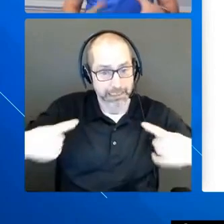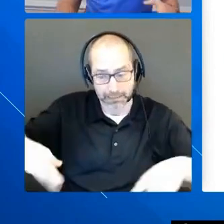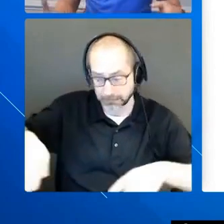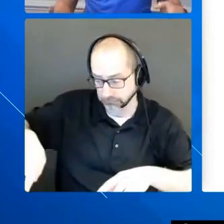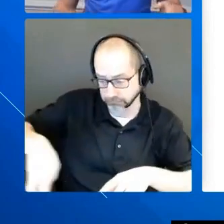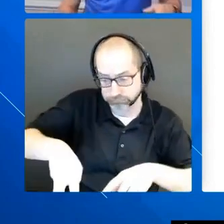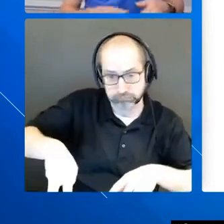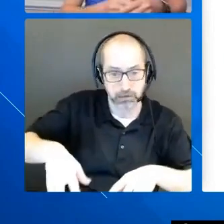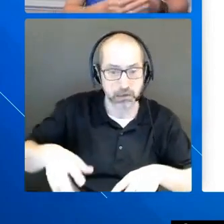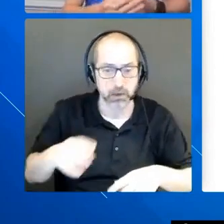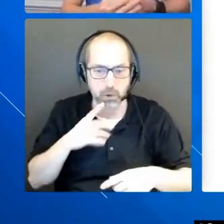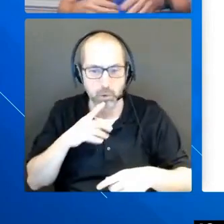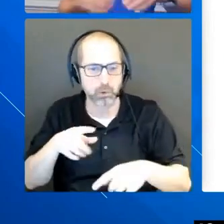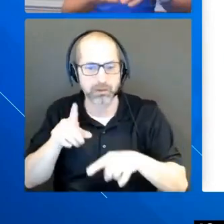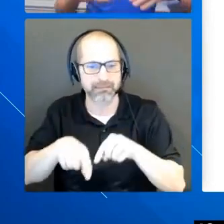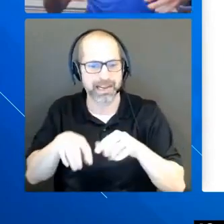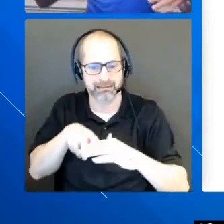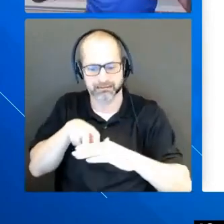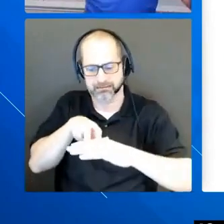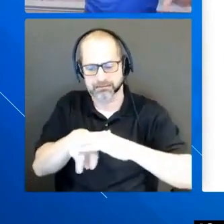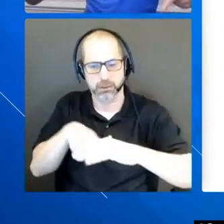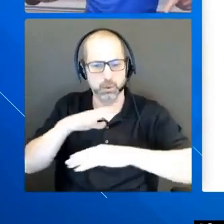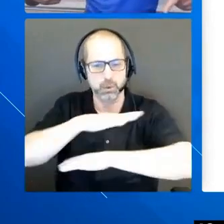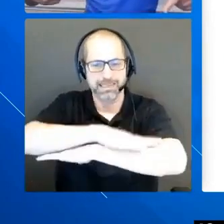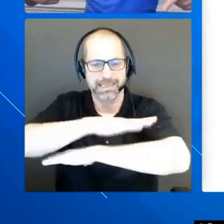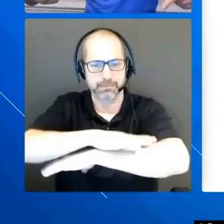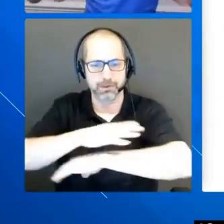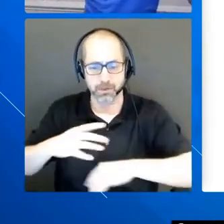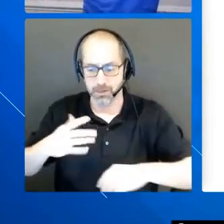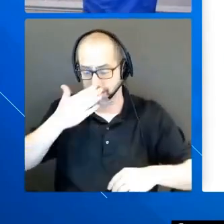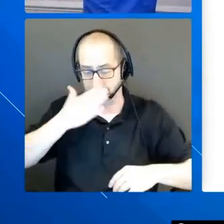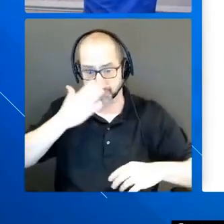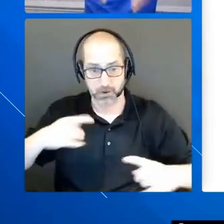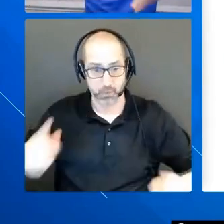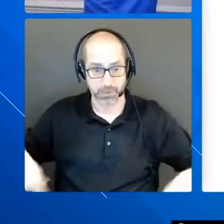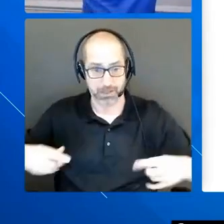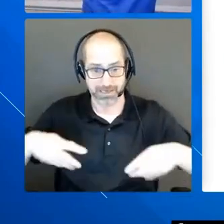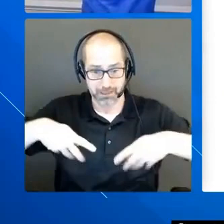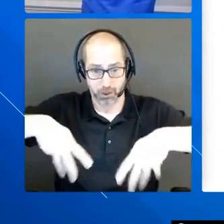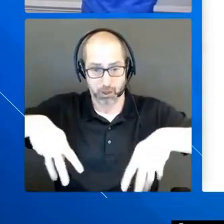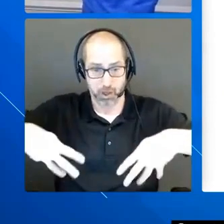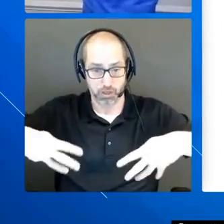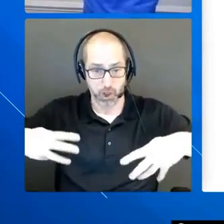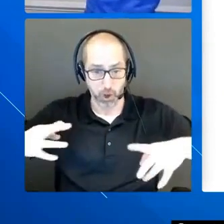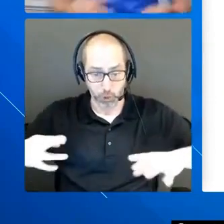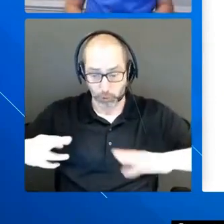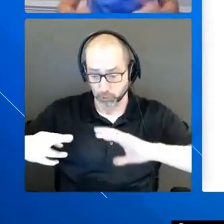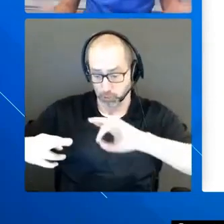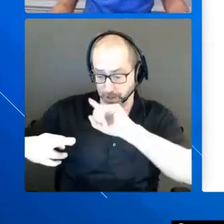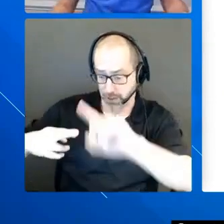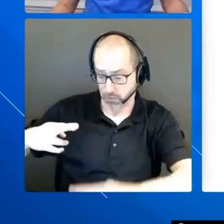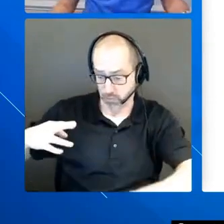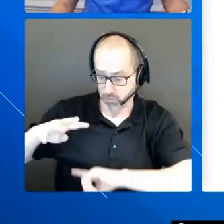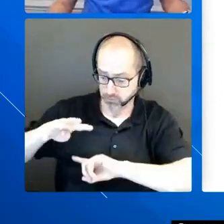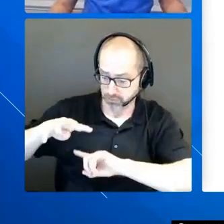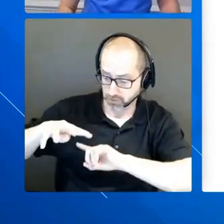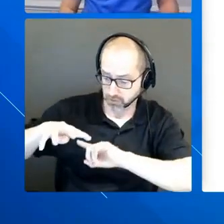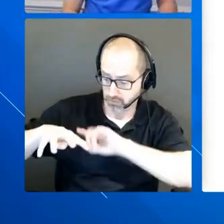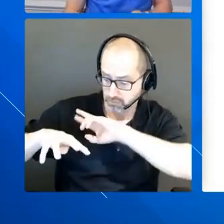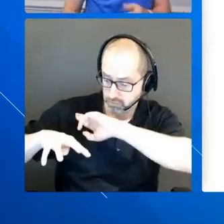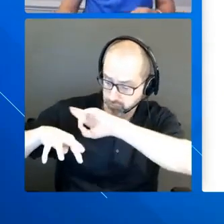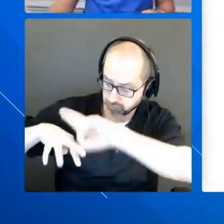table. If you want to think about it, they get up close, their front wheel hits the tablecloth, rolls over it, pulls it down. Best cases, they get a